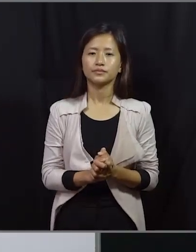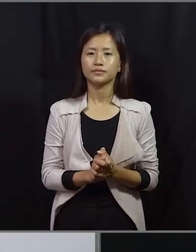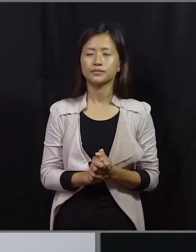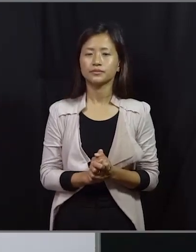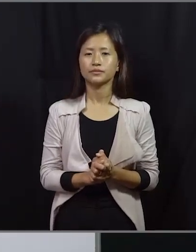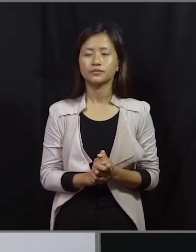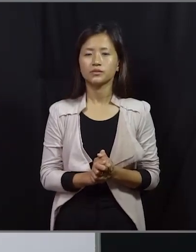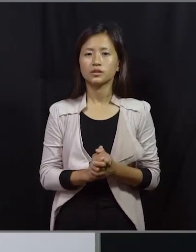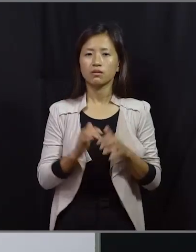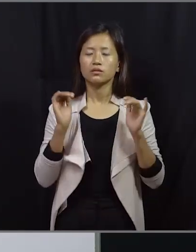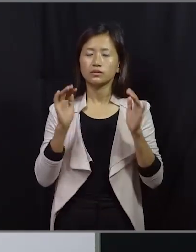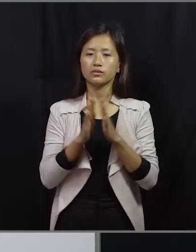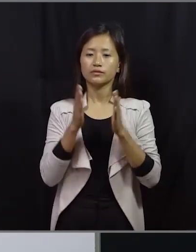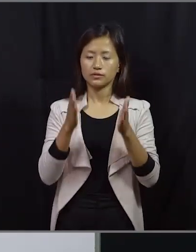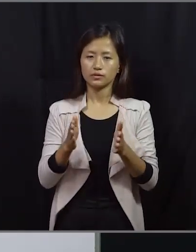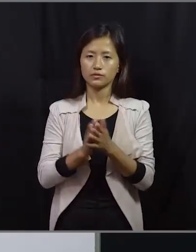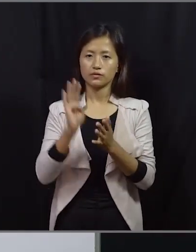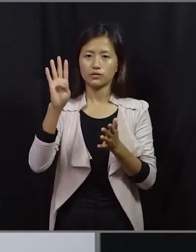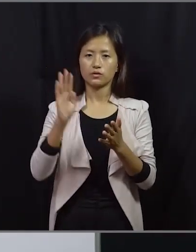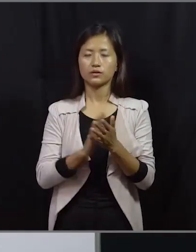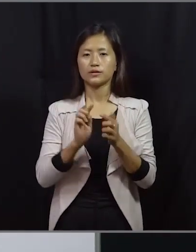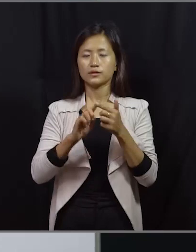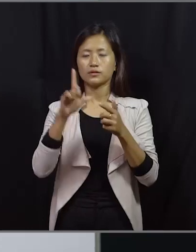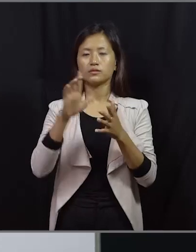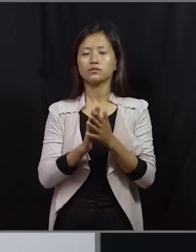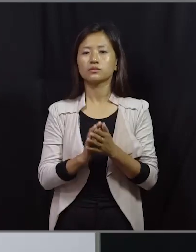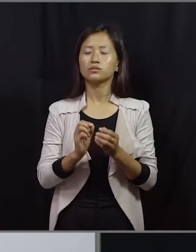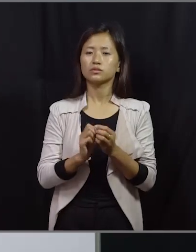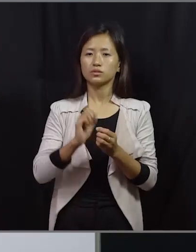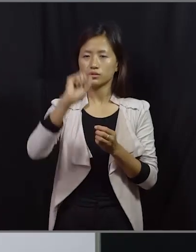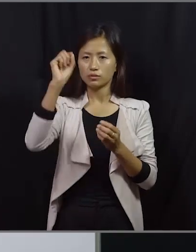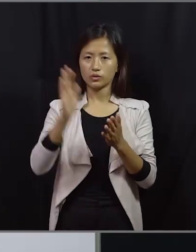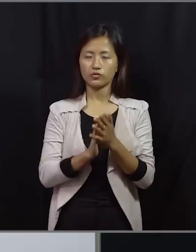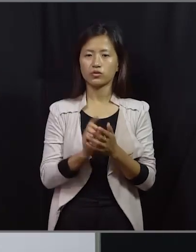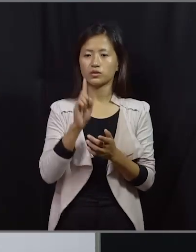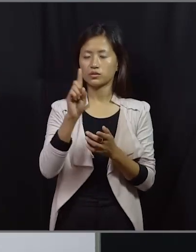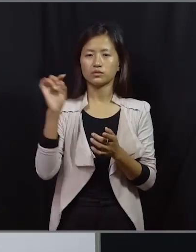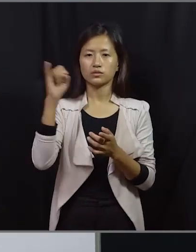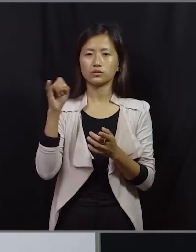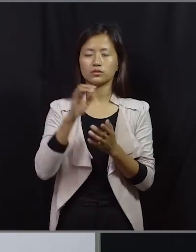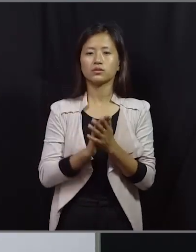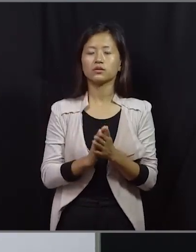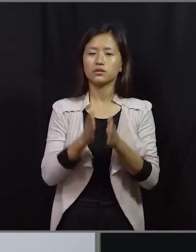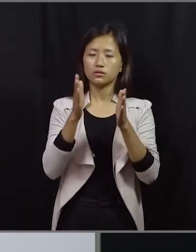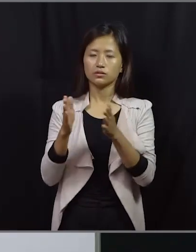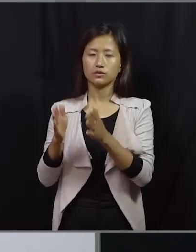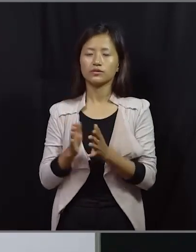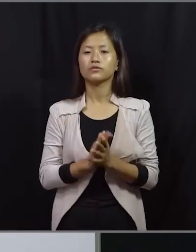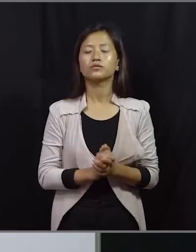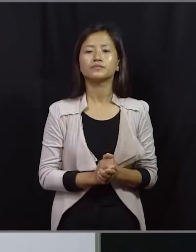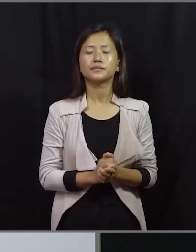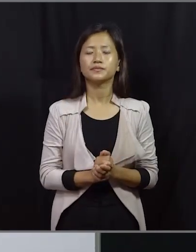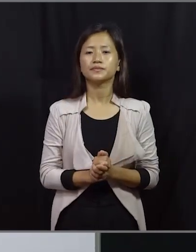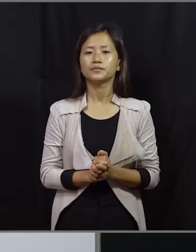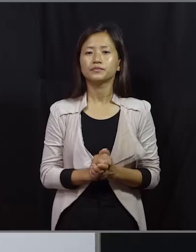A. Suppose set A has 4 elements, then you will put 2 power 4, so 16. So you will get 16 subsets for this.